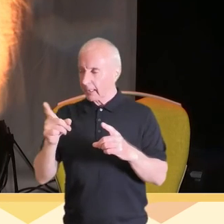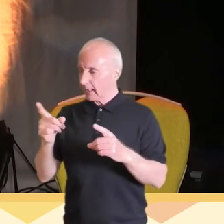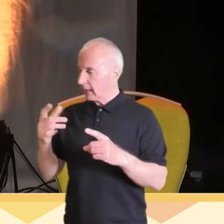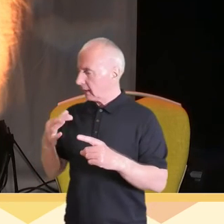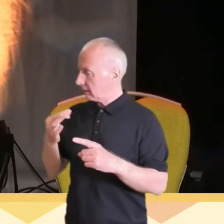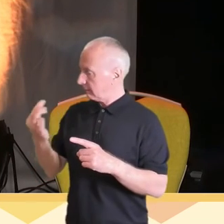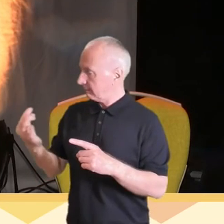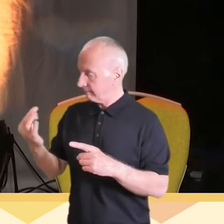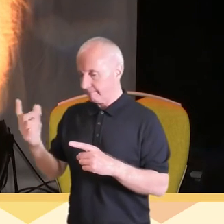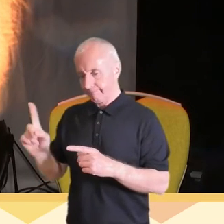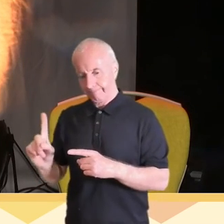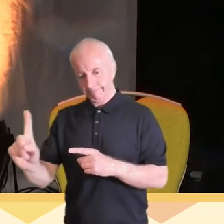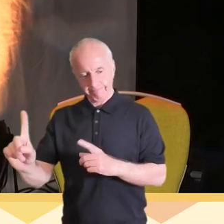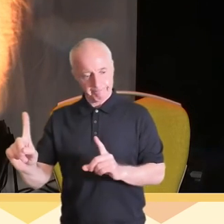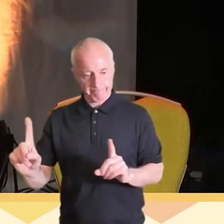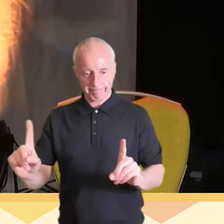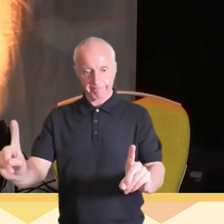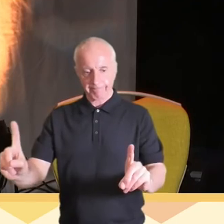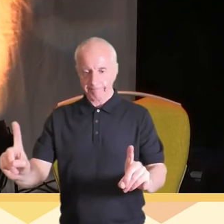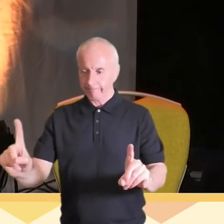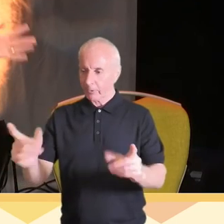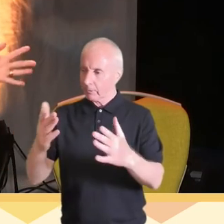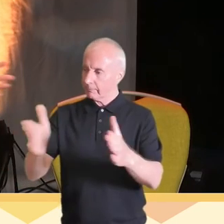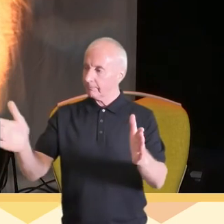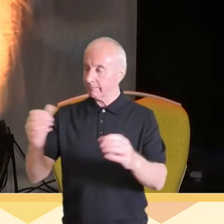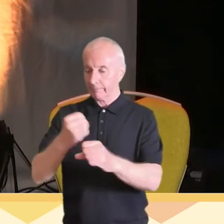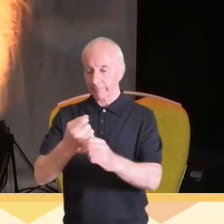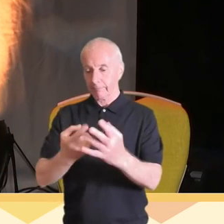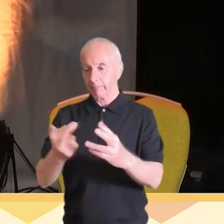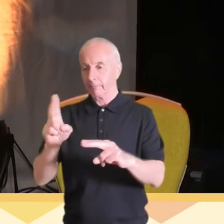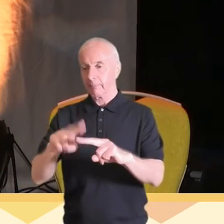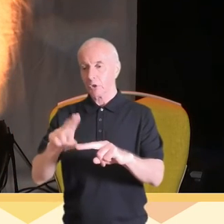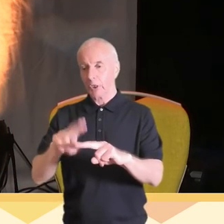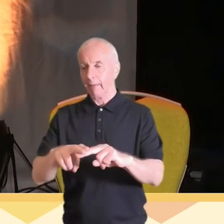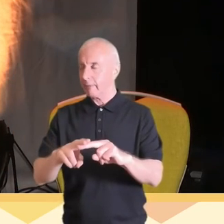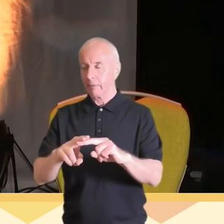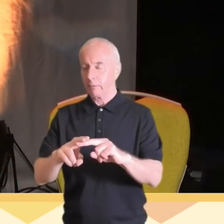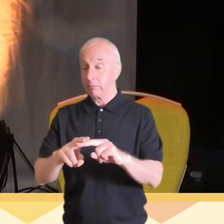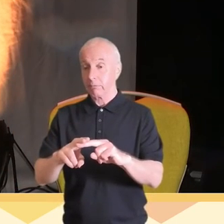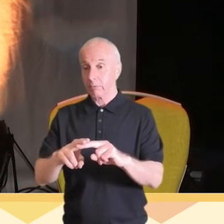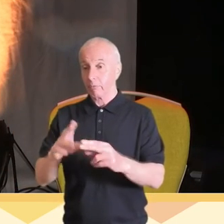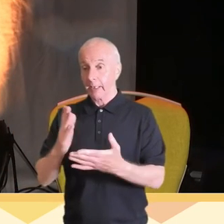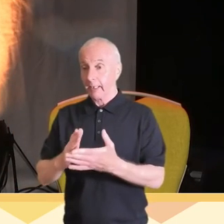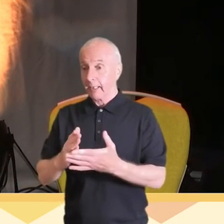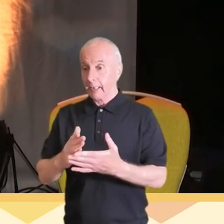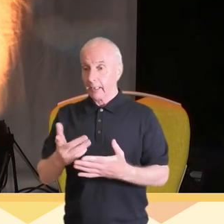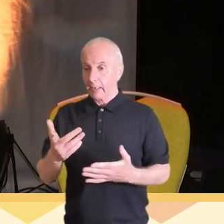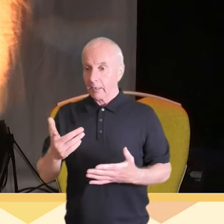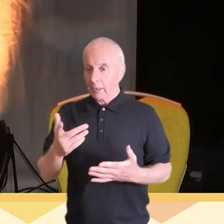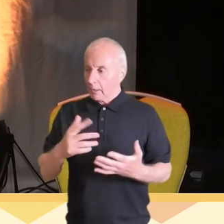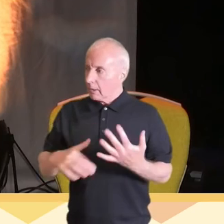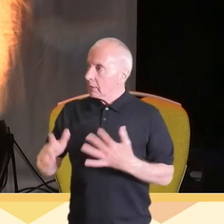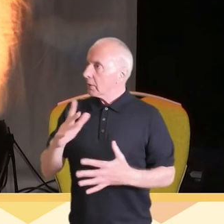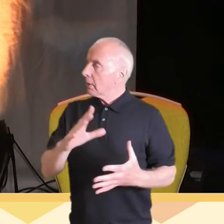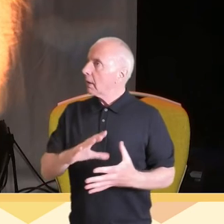in public settings. In this past year, Geoff has served us so faithfully and invited us to draw near to the Lord